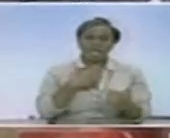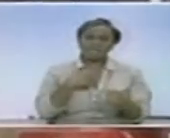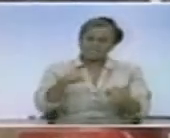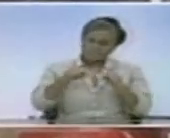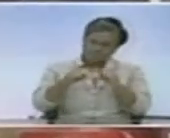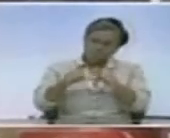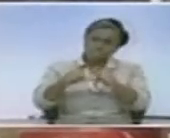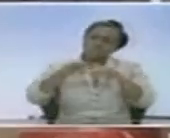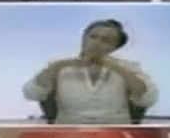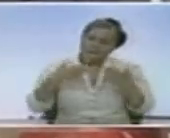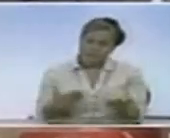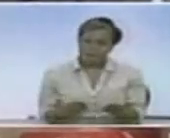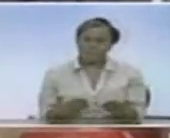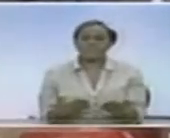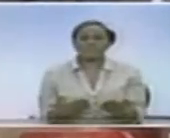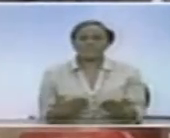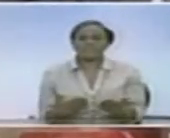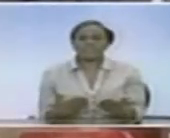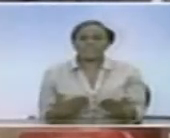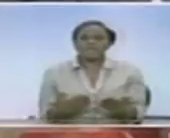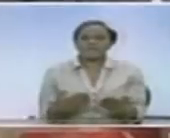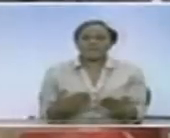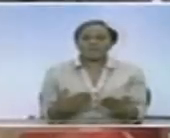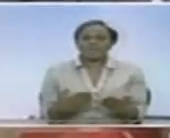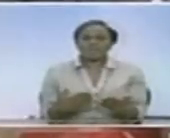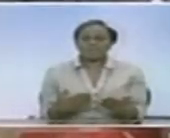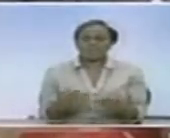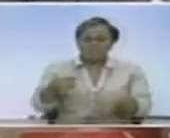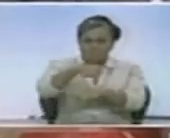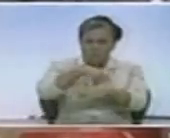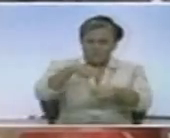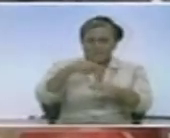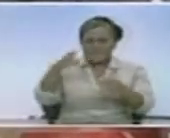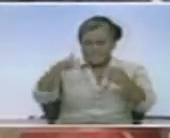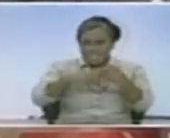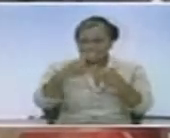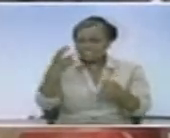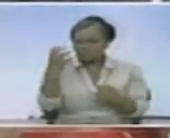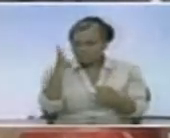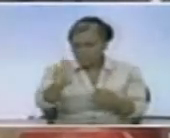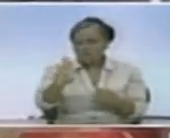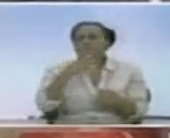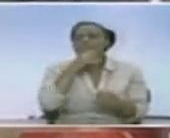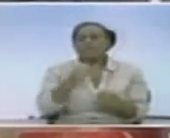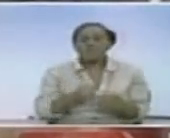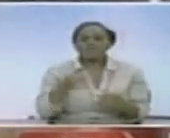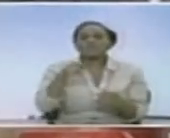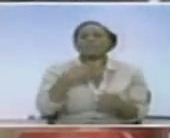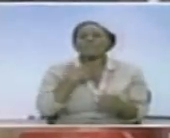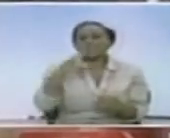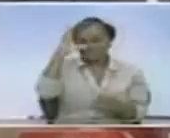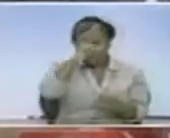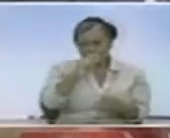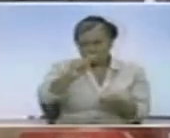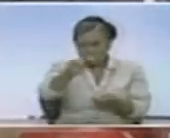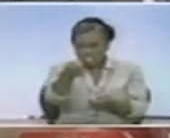Sir Charles ticking? It is an hour. With the 94-year-old sage. Do not even think of touching that